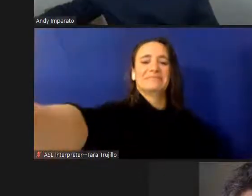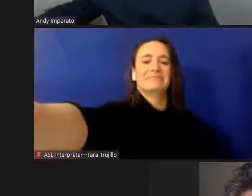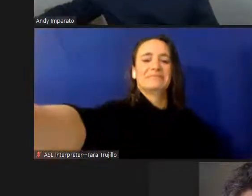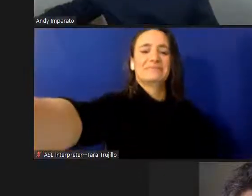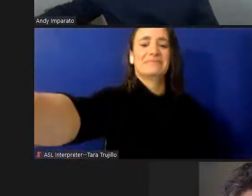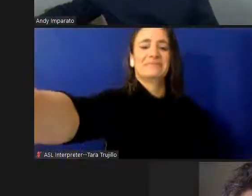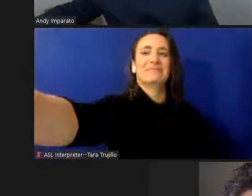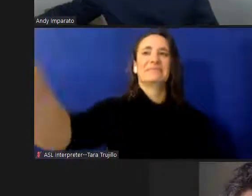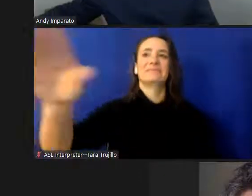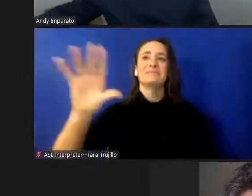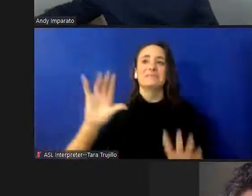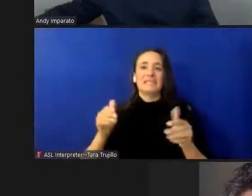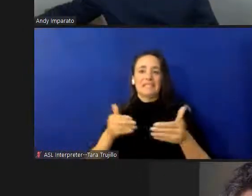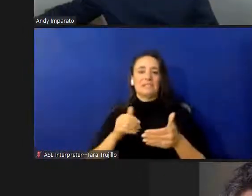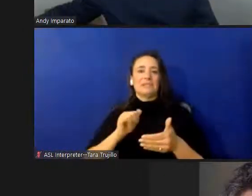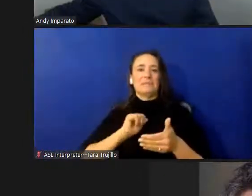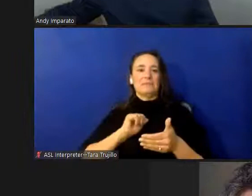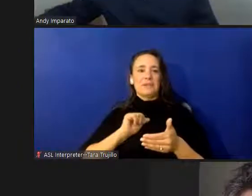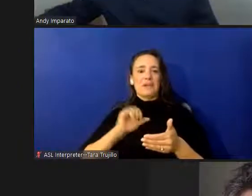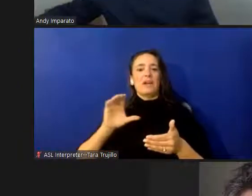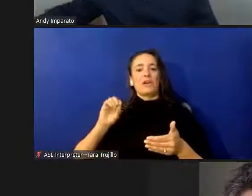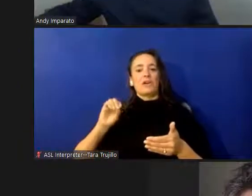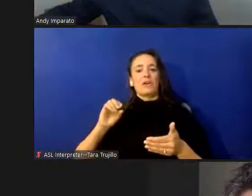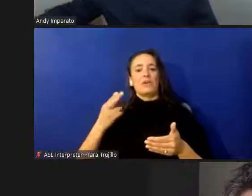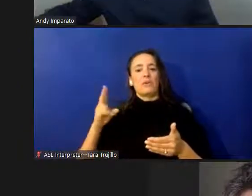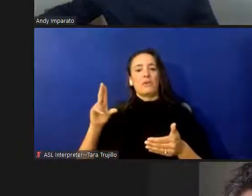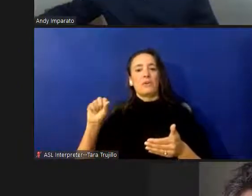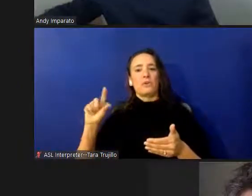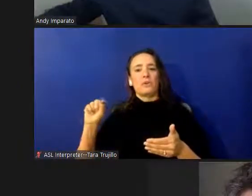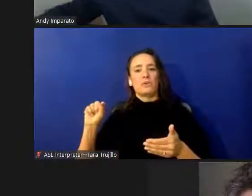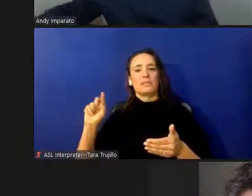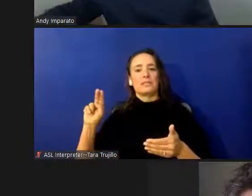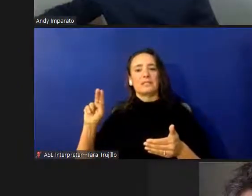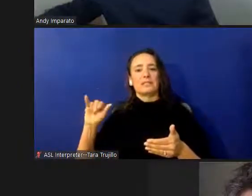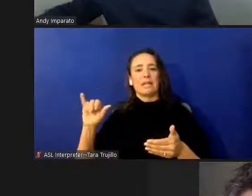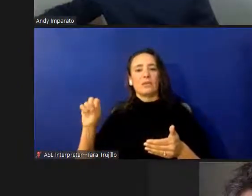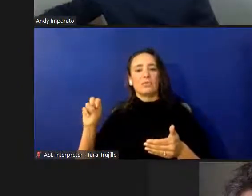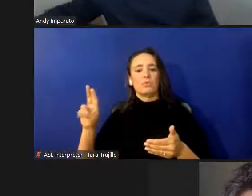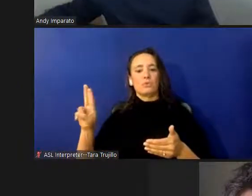And I'd like to introduce my co-host, Nyawuow.